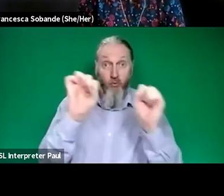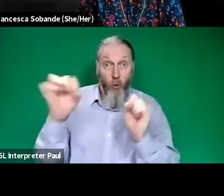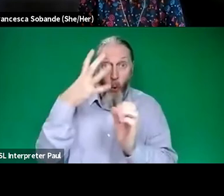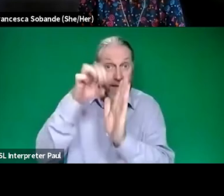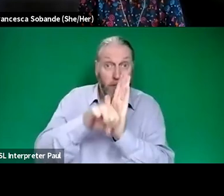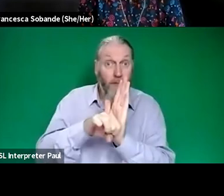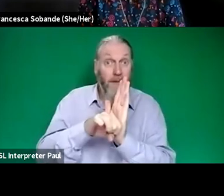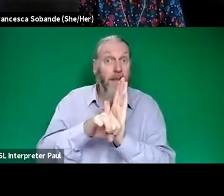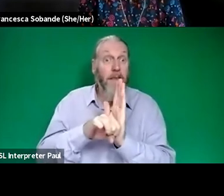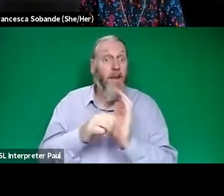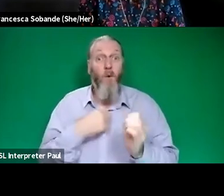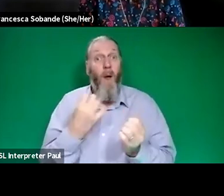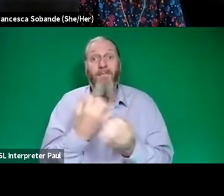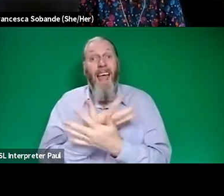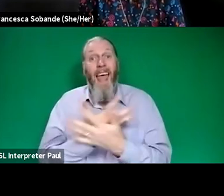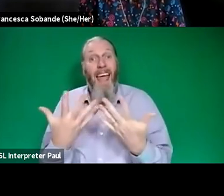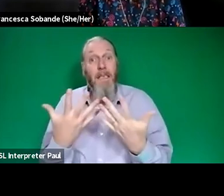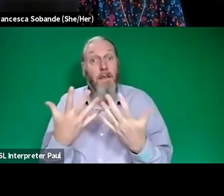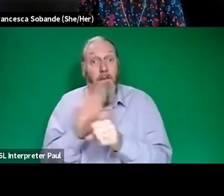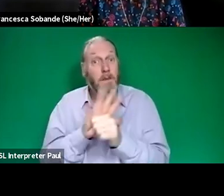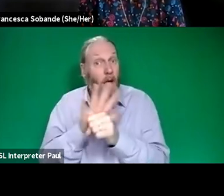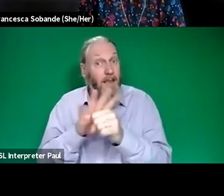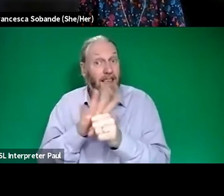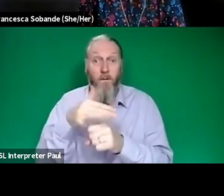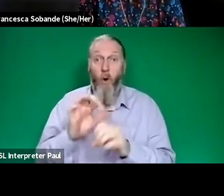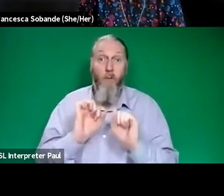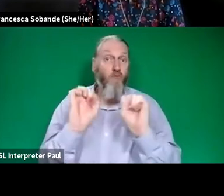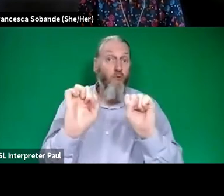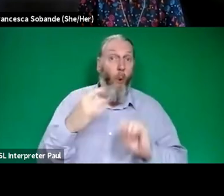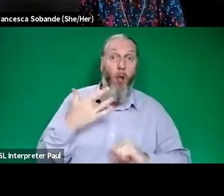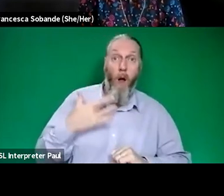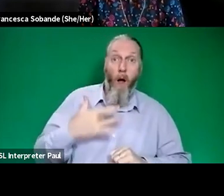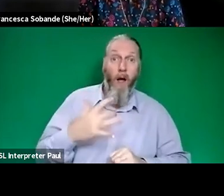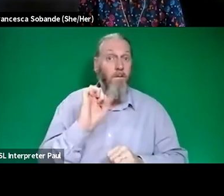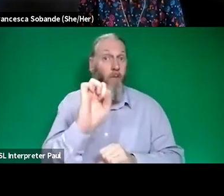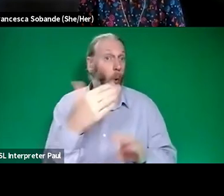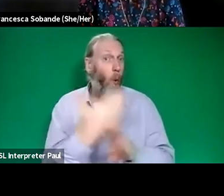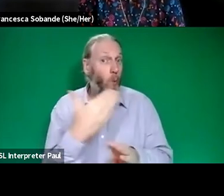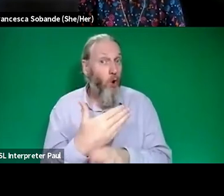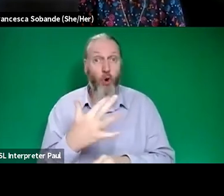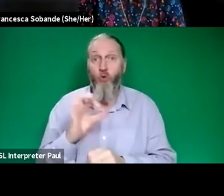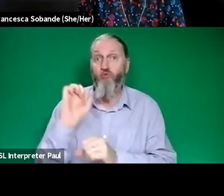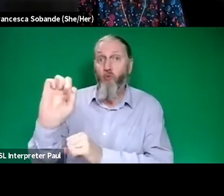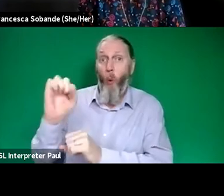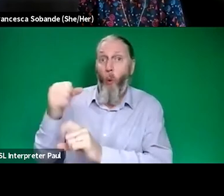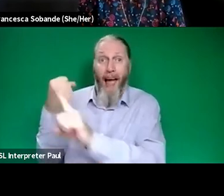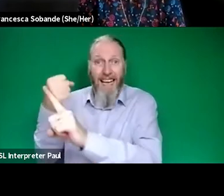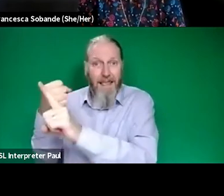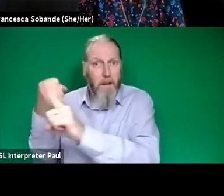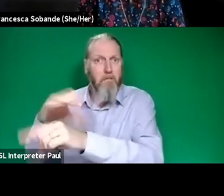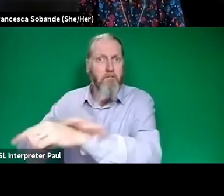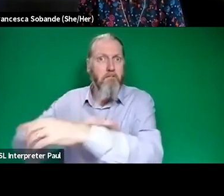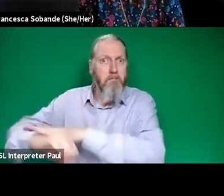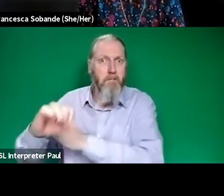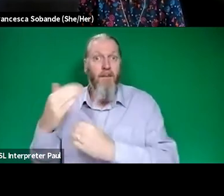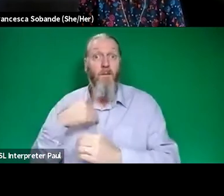case studies from your activism, from your work, from your lives, where you have been able to harness and build relational